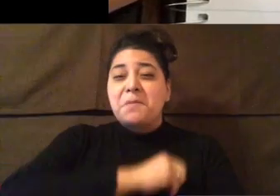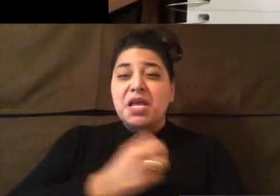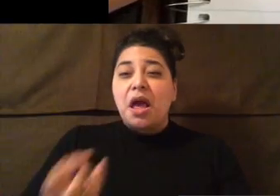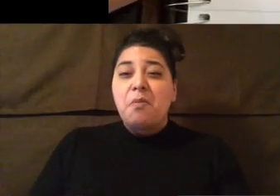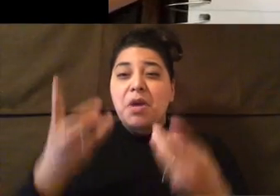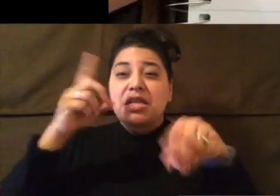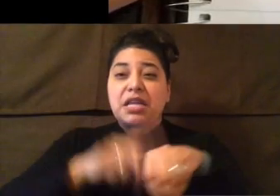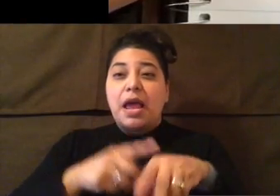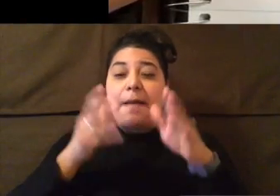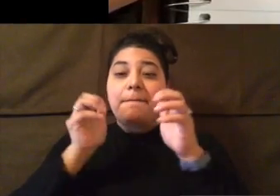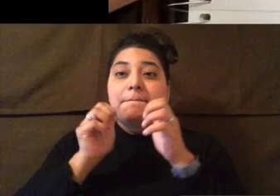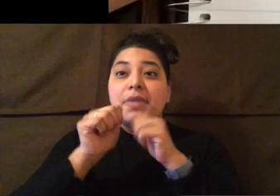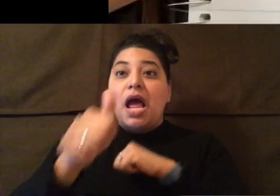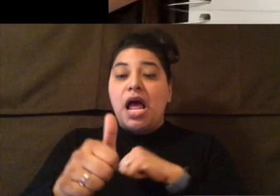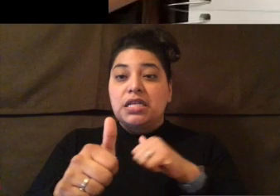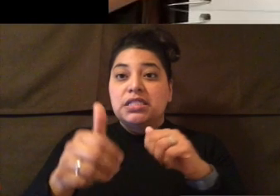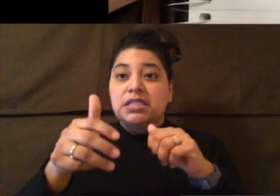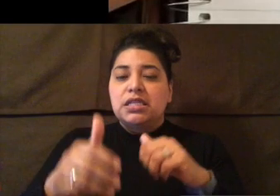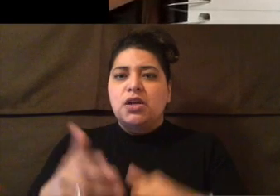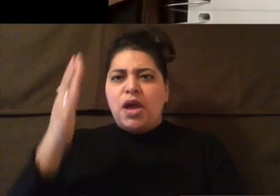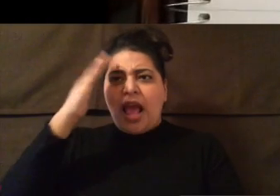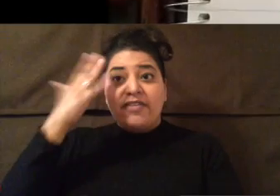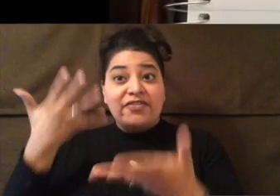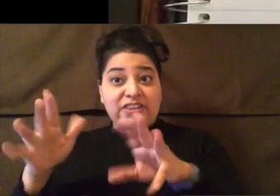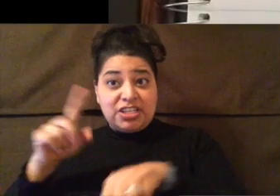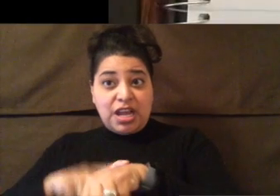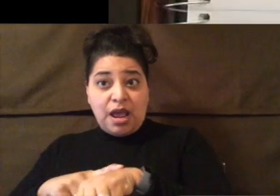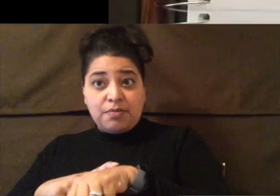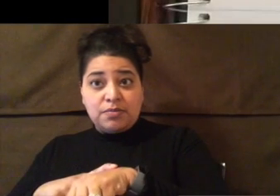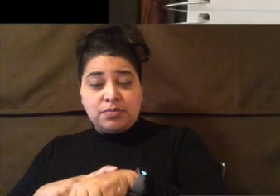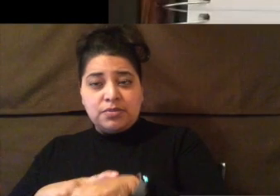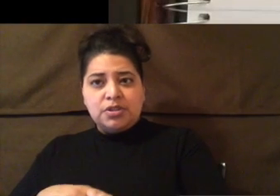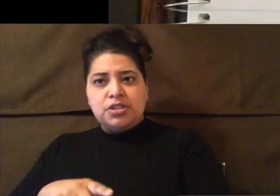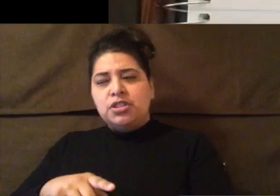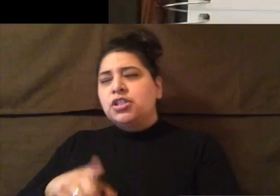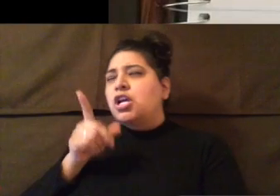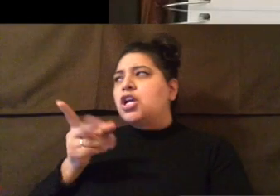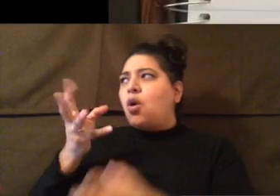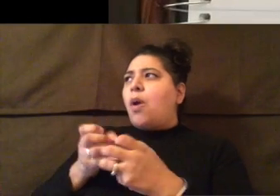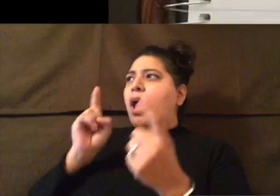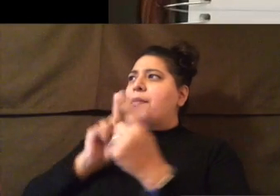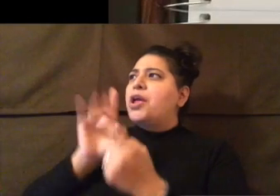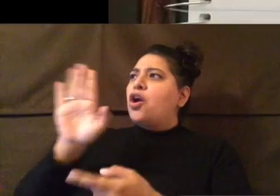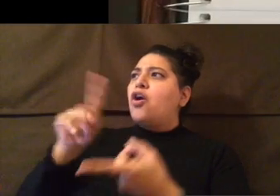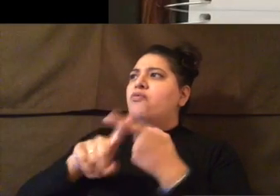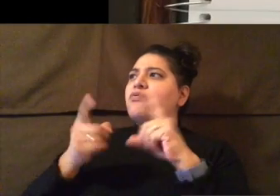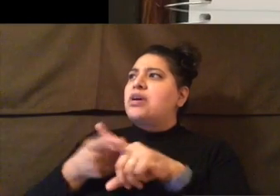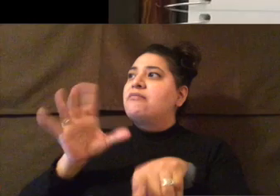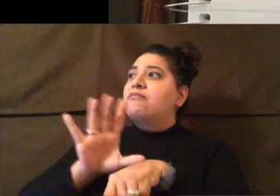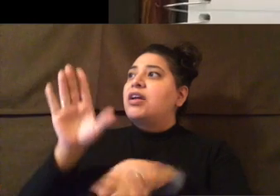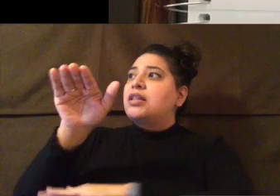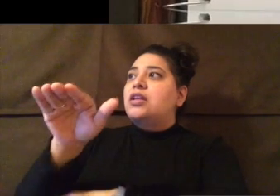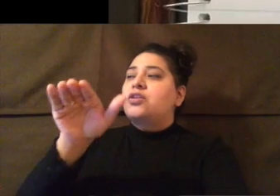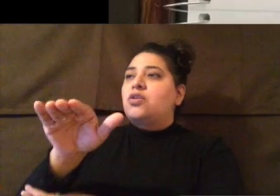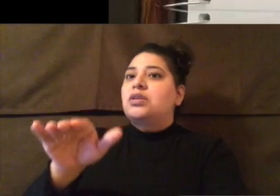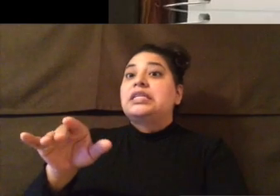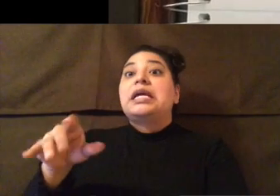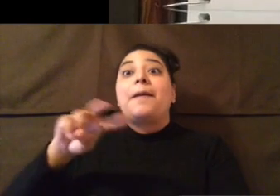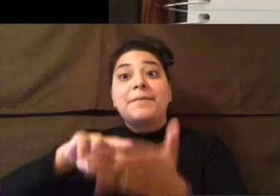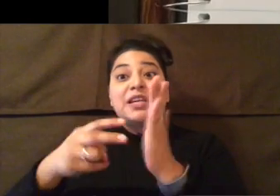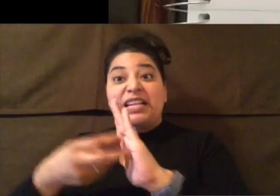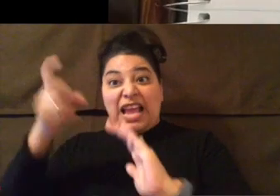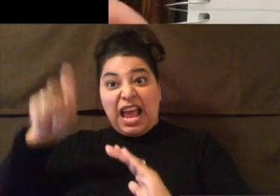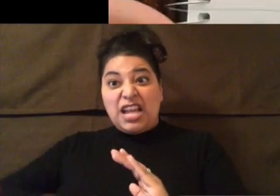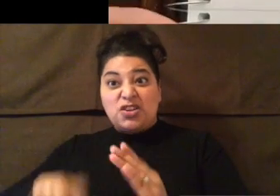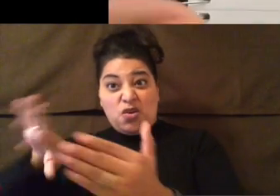amount of time that has passed. And do we have an end time? Riley wanted to meet her friends for lunch at 5 p.m. So that means